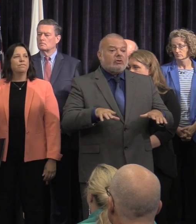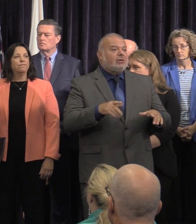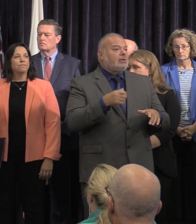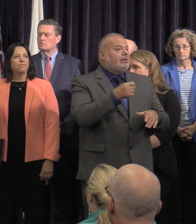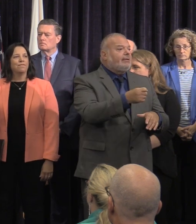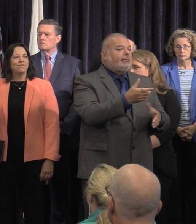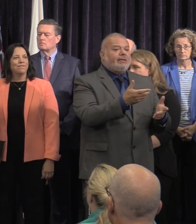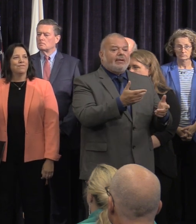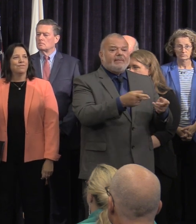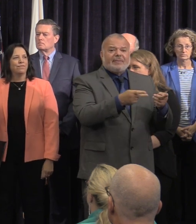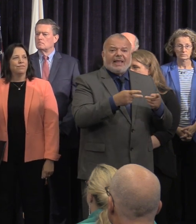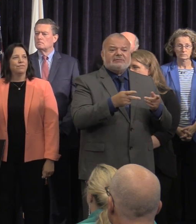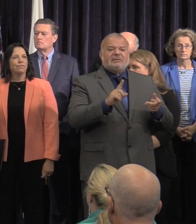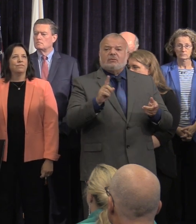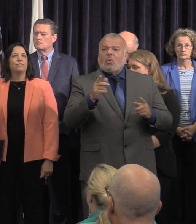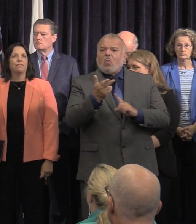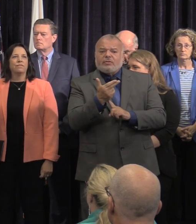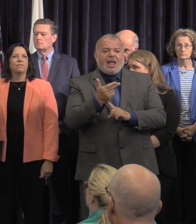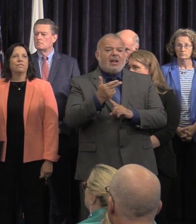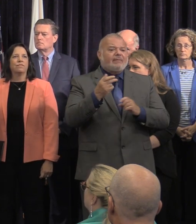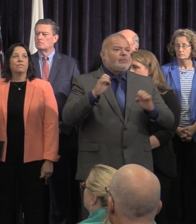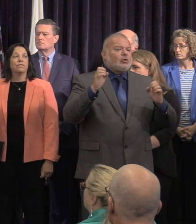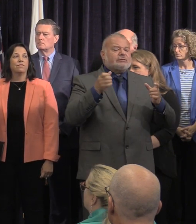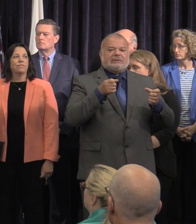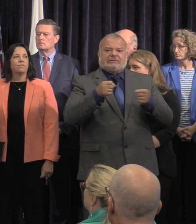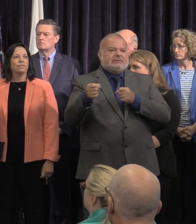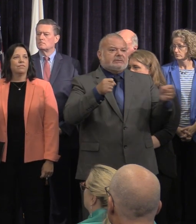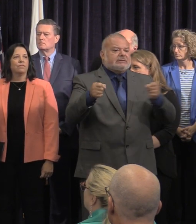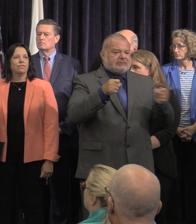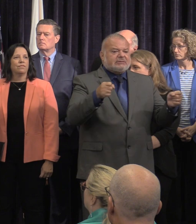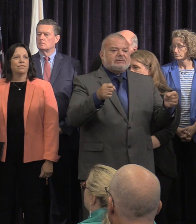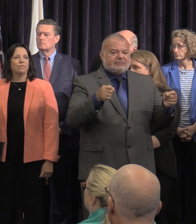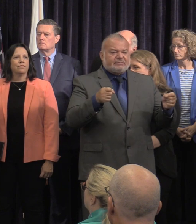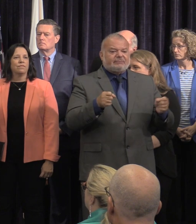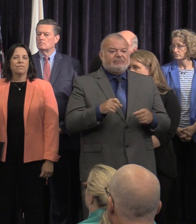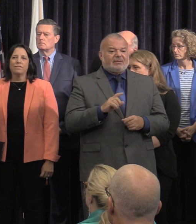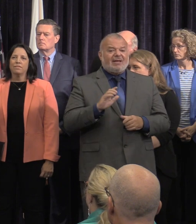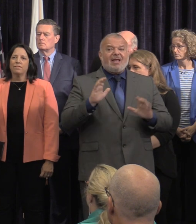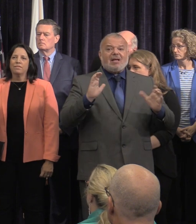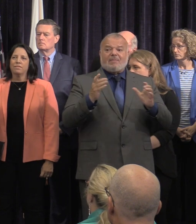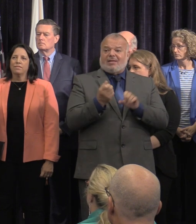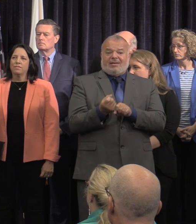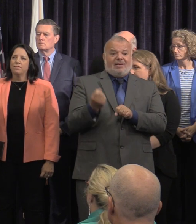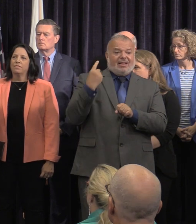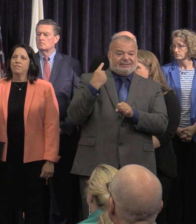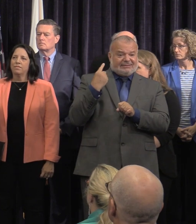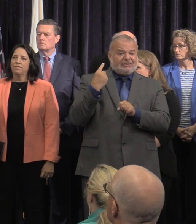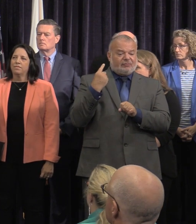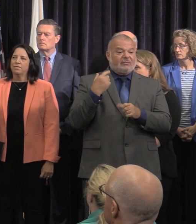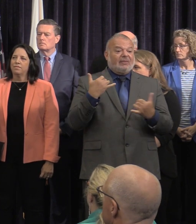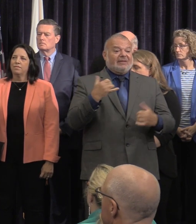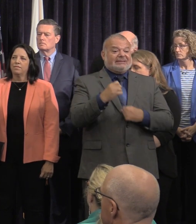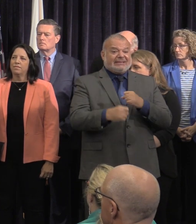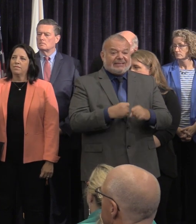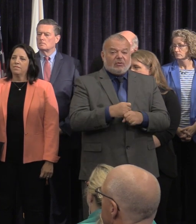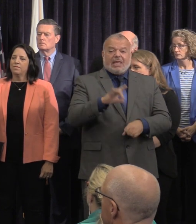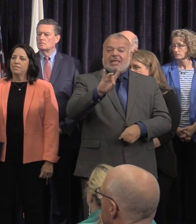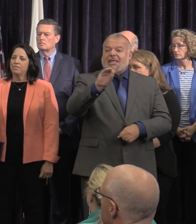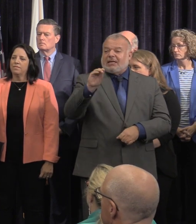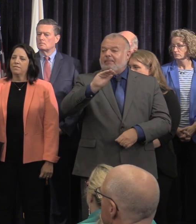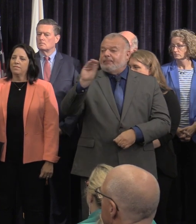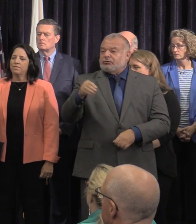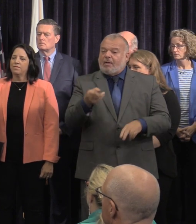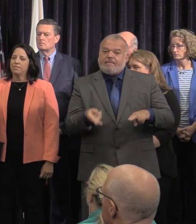across Massachusetts. That figure is 80% higher than it was just 1 year ago. It